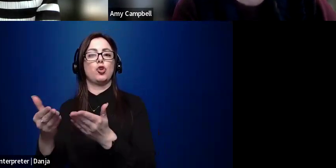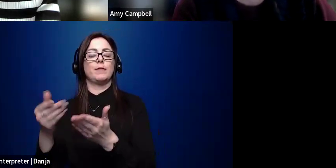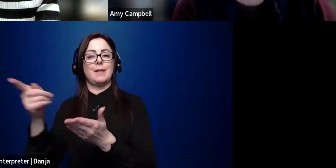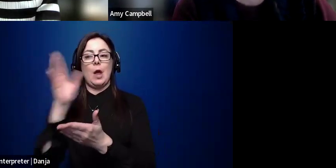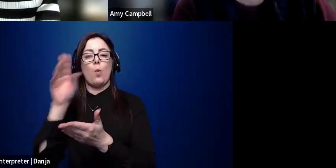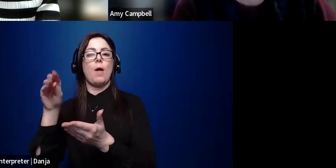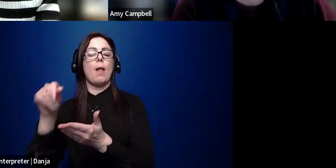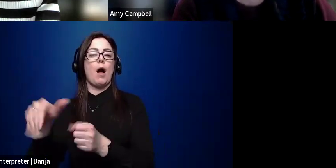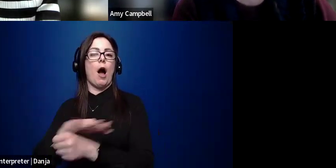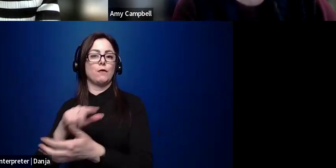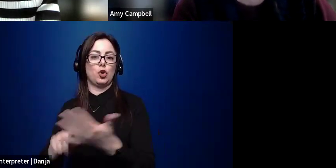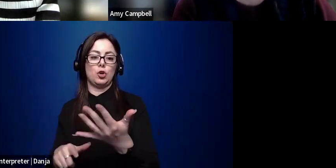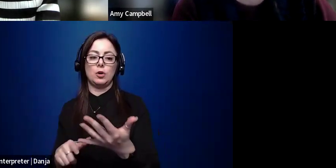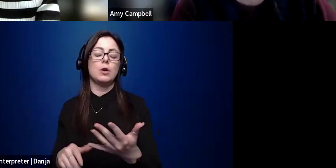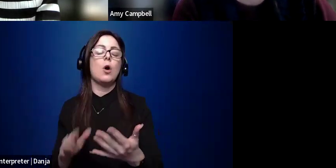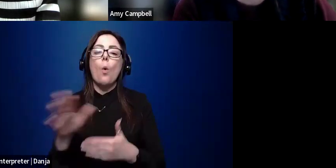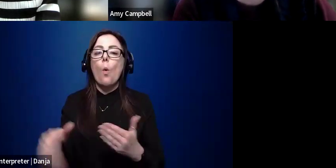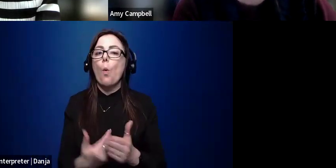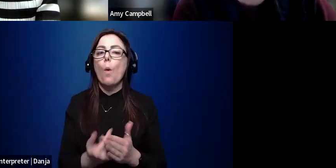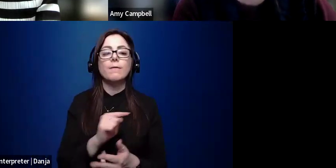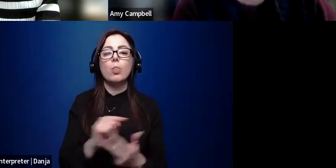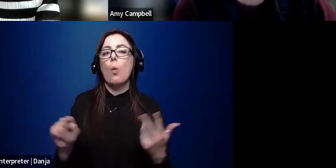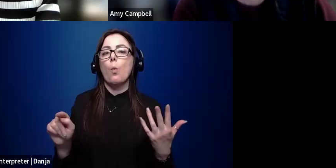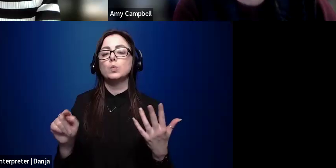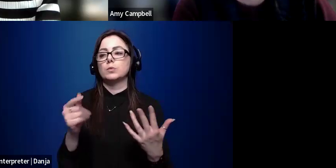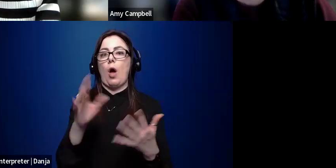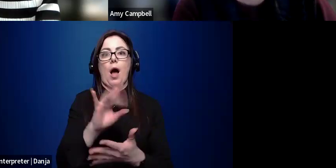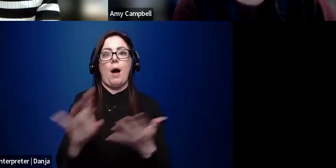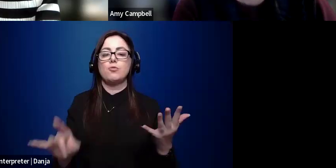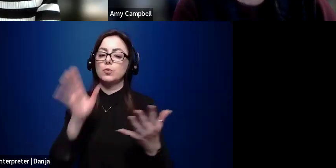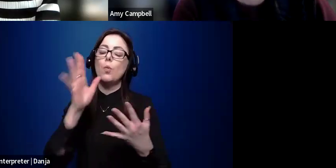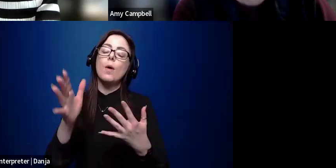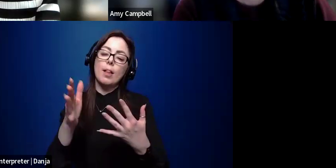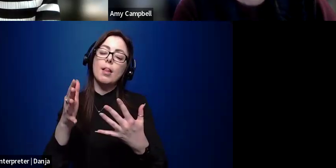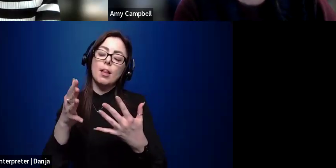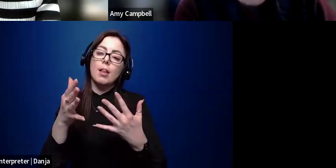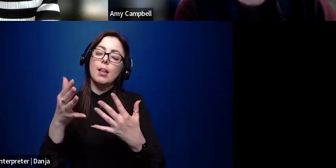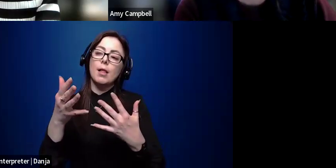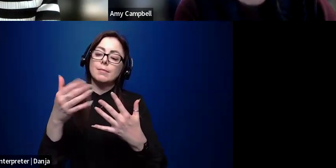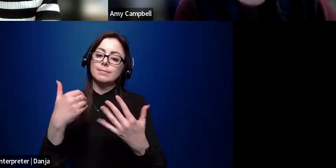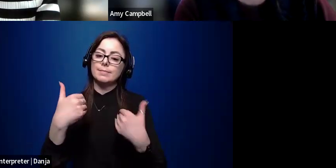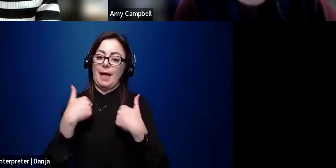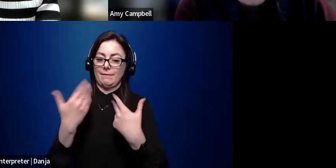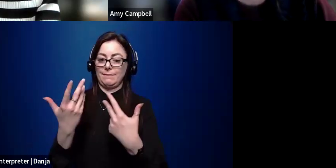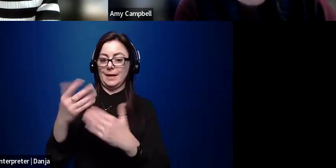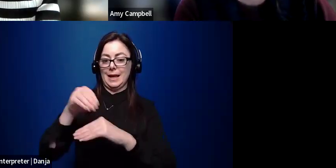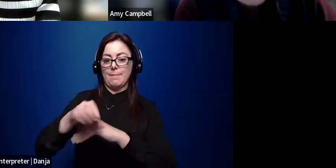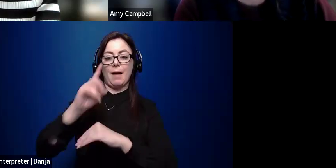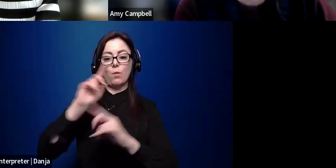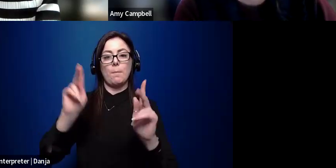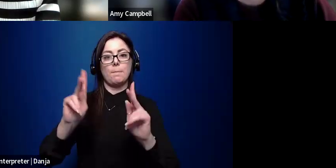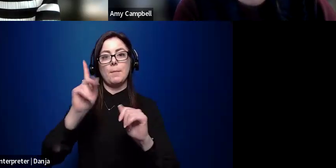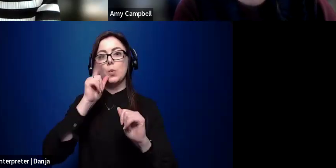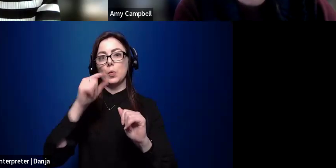an impact on the individuals who are currently receiving them or might be needing additional services that aren't